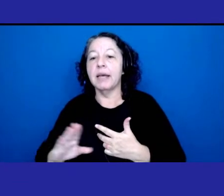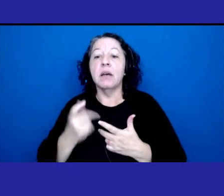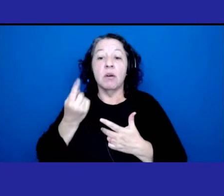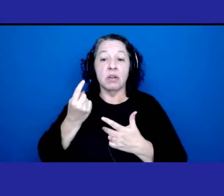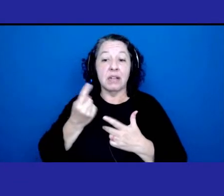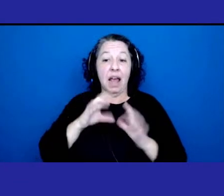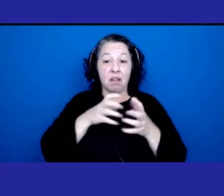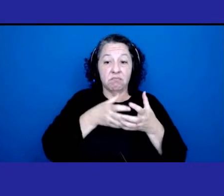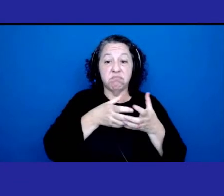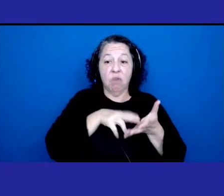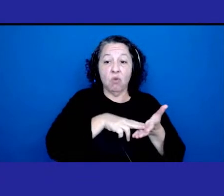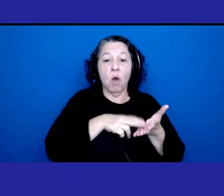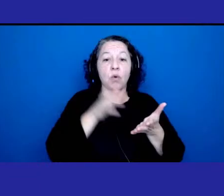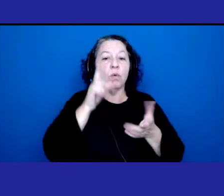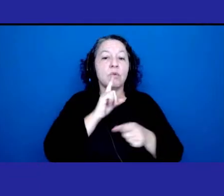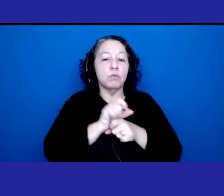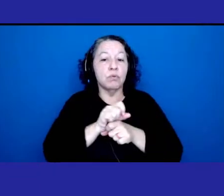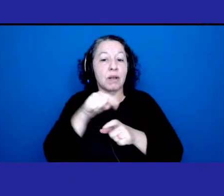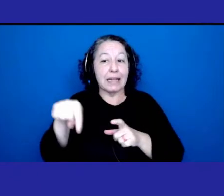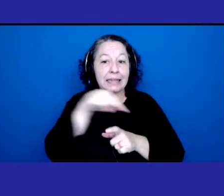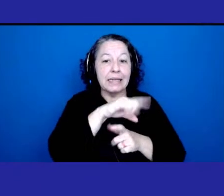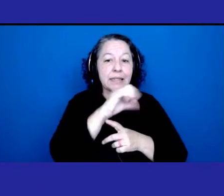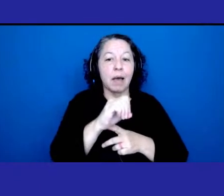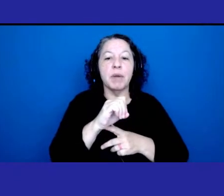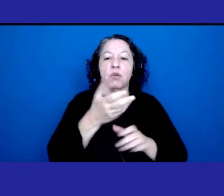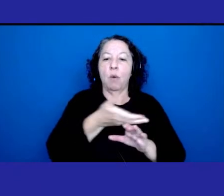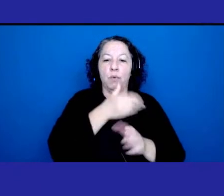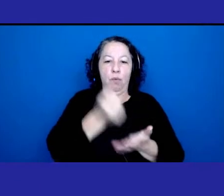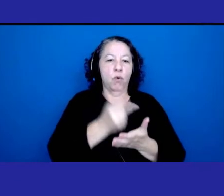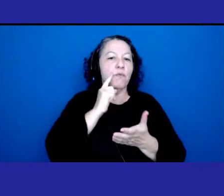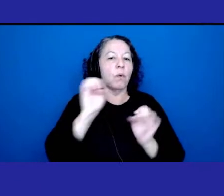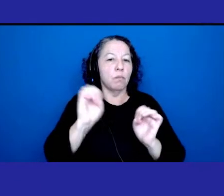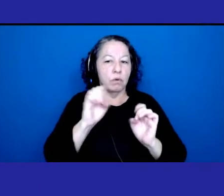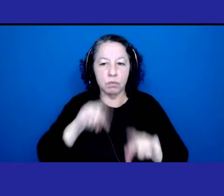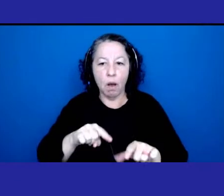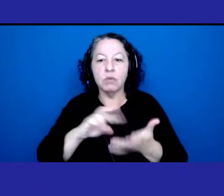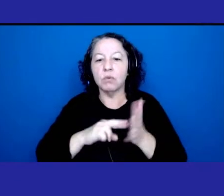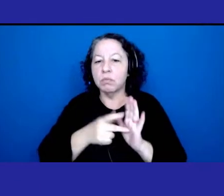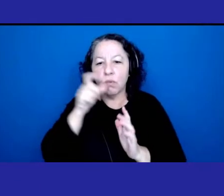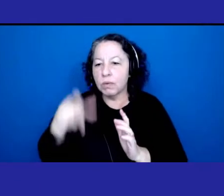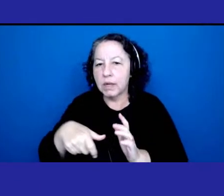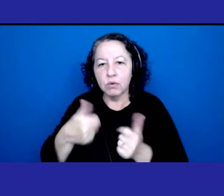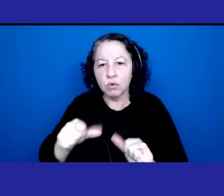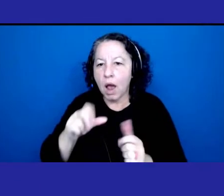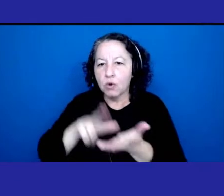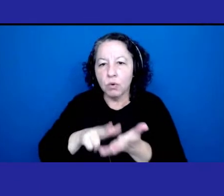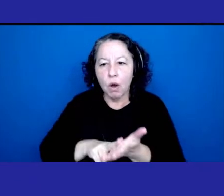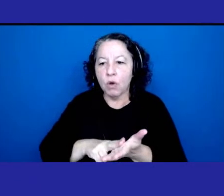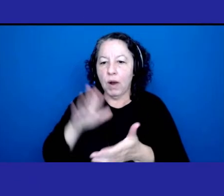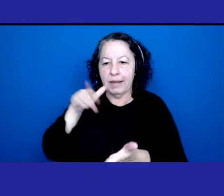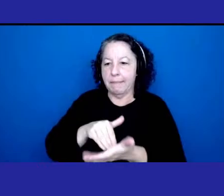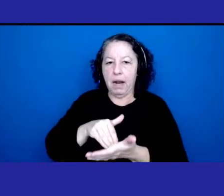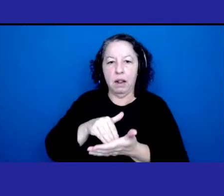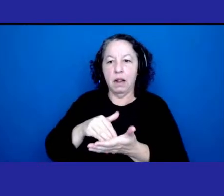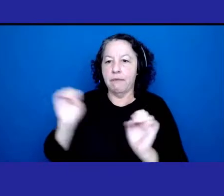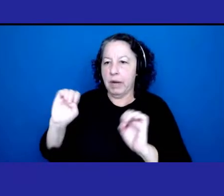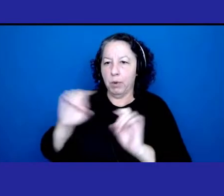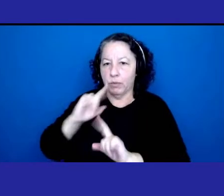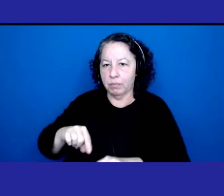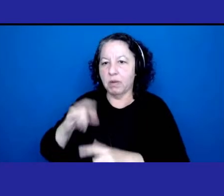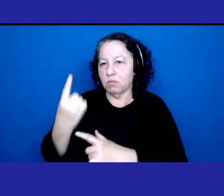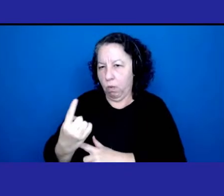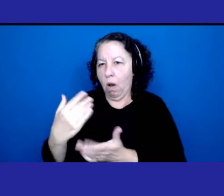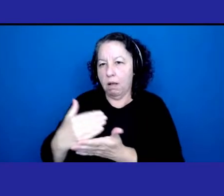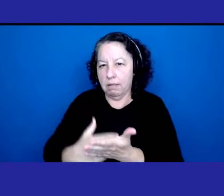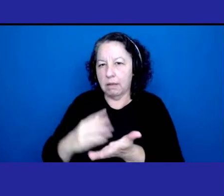vendors are pre-approved for the emergency response. That way we don't need to try to contract in the midst of an emergency response. That's one of the lessons learned coming